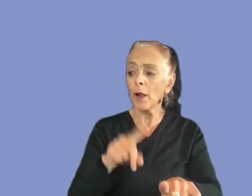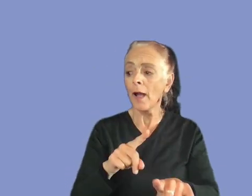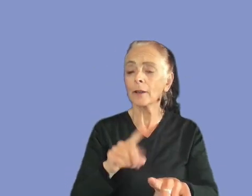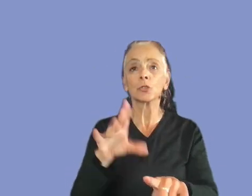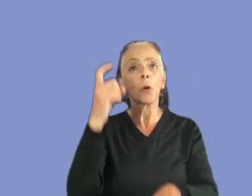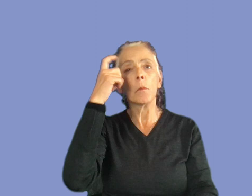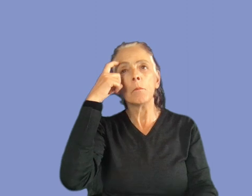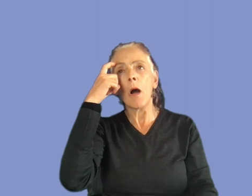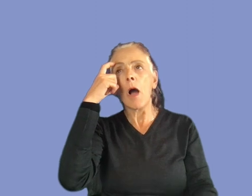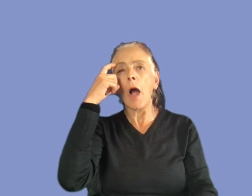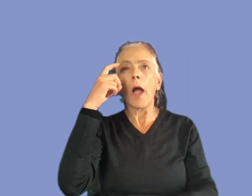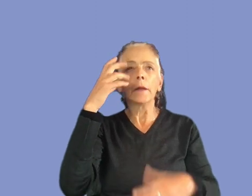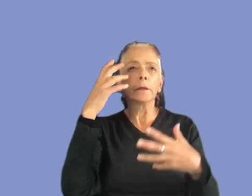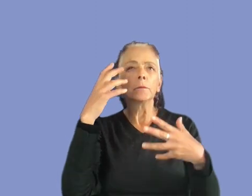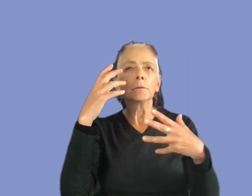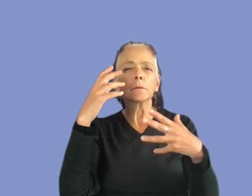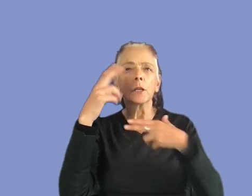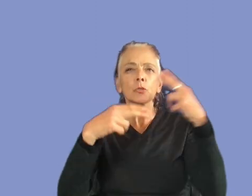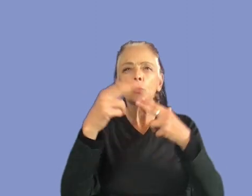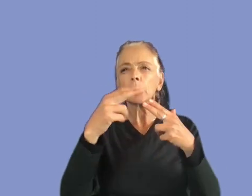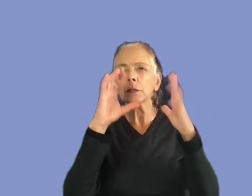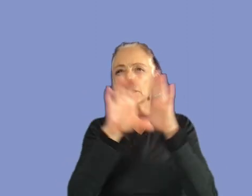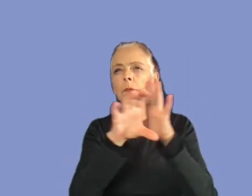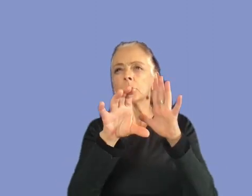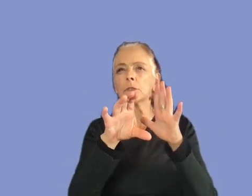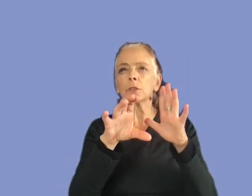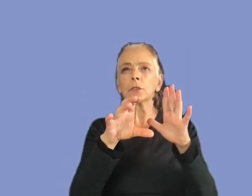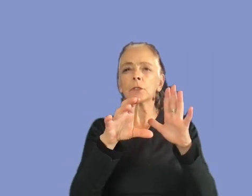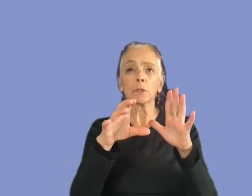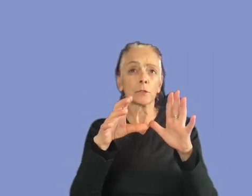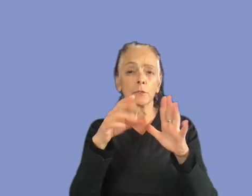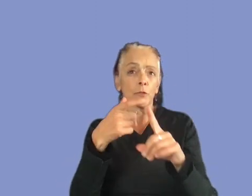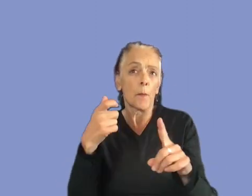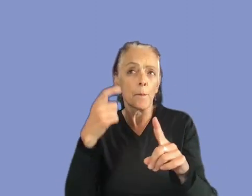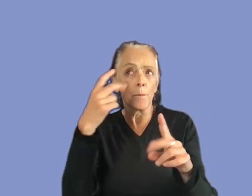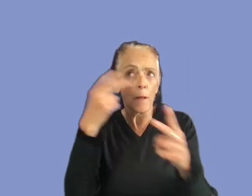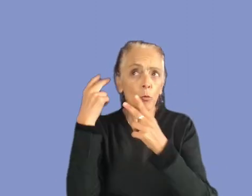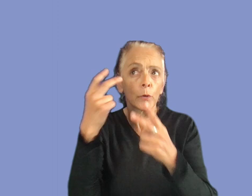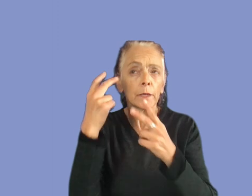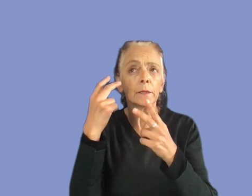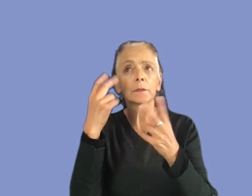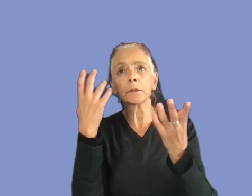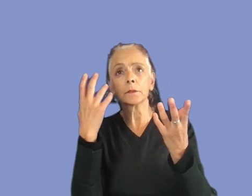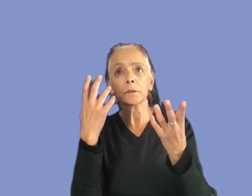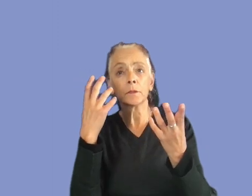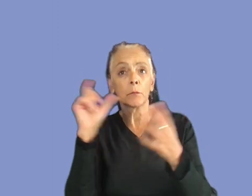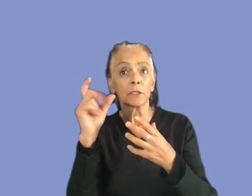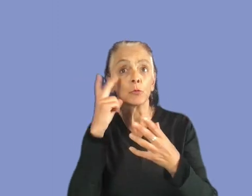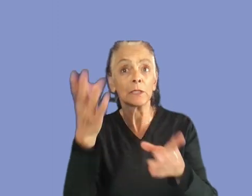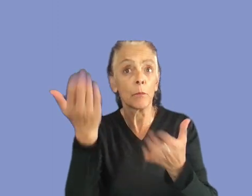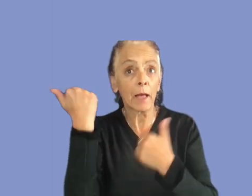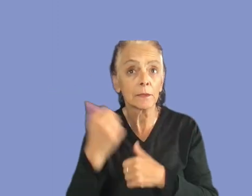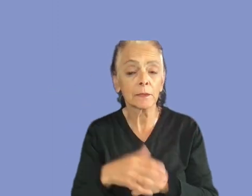mind is quickly constructing an image based on memories and depictions of Muslims that you've seen in the past. Now, let me